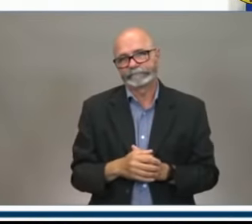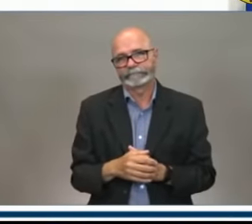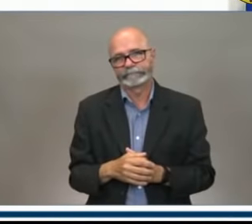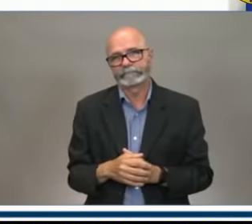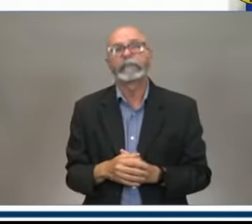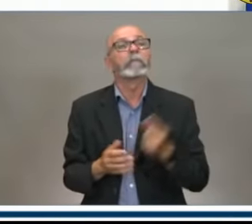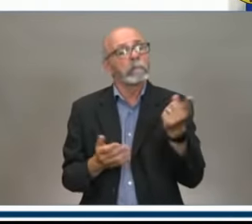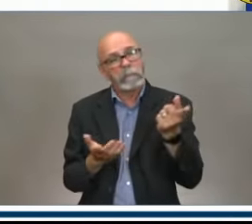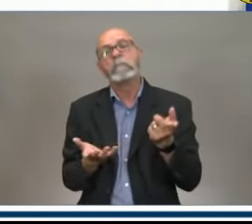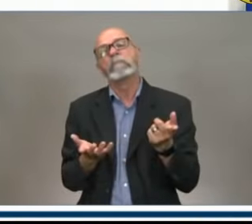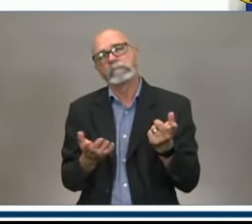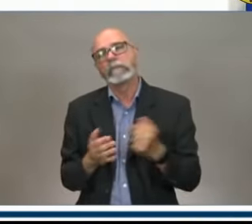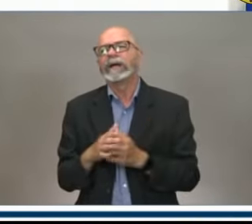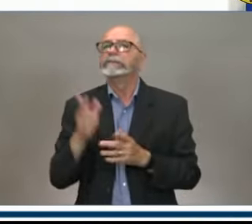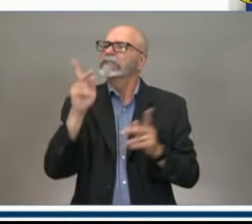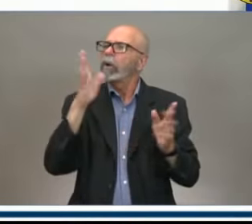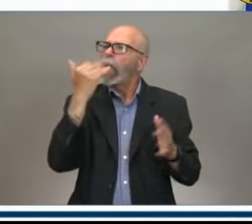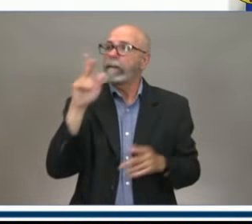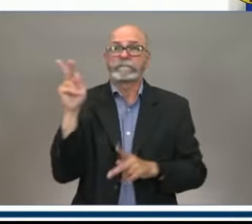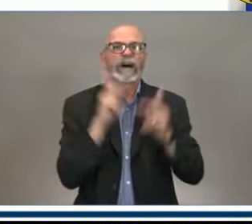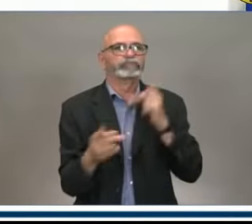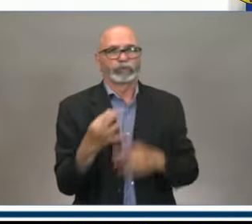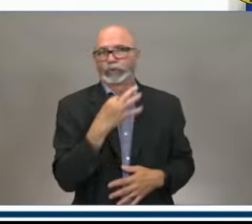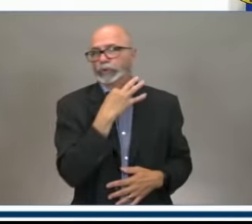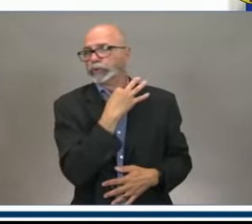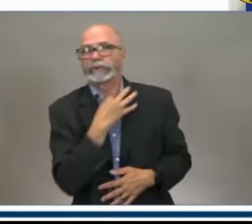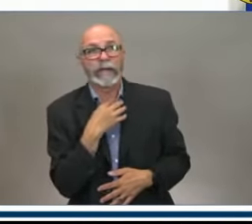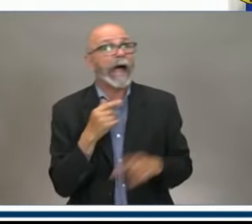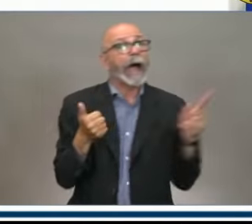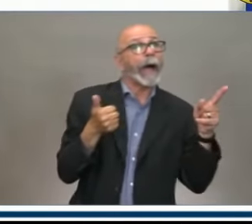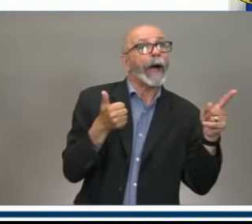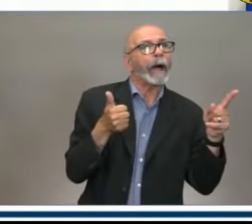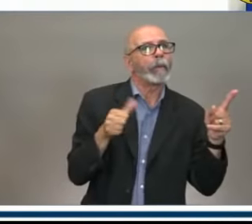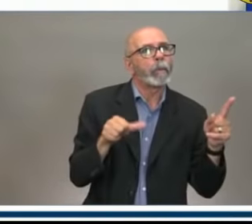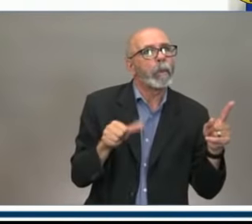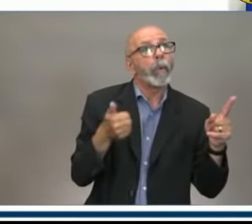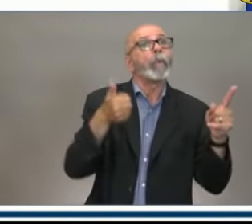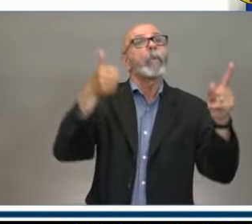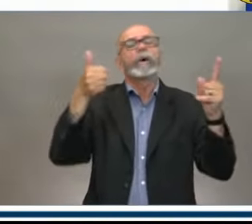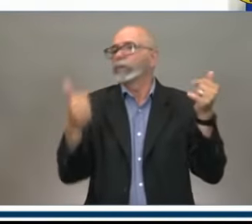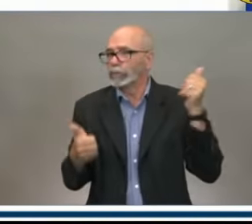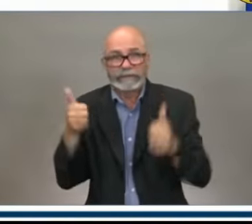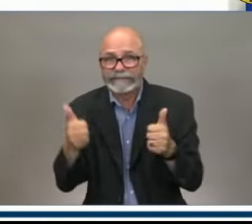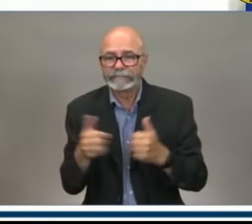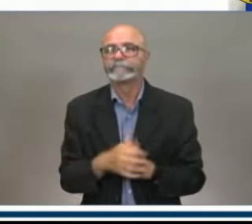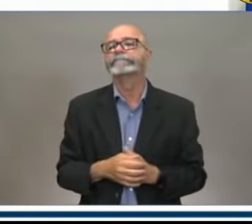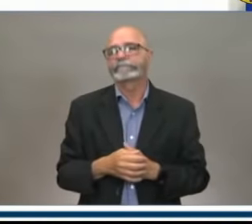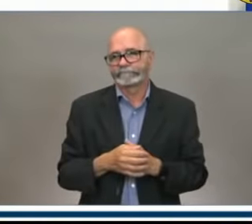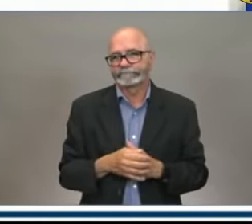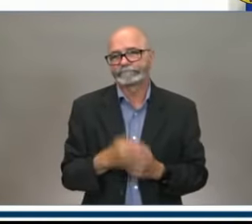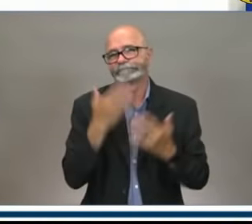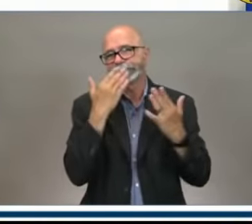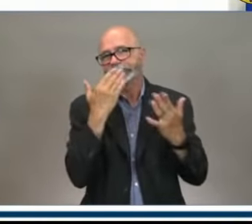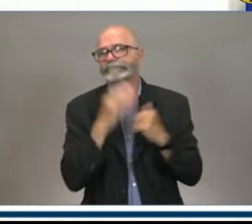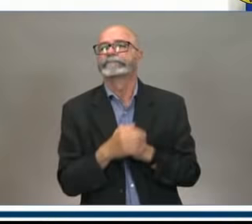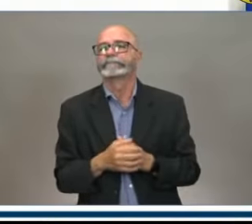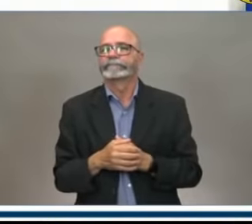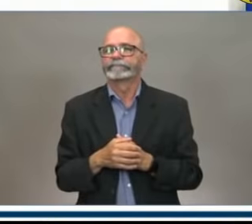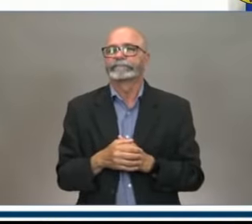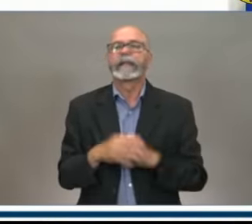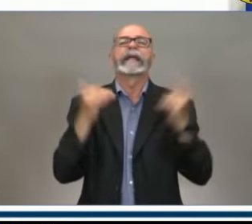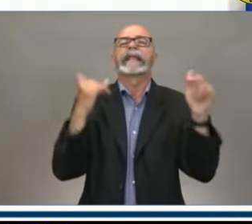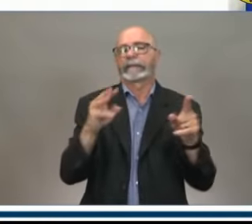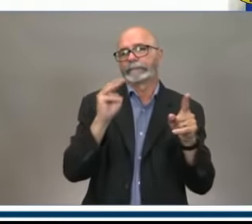desire in the public to have that information. Thank you. That's all the time we have for questions. Go ahead, Premier. Thank you, Tina, and thank you, Dr.